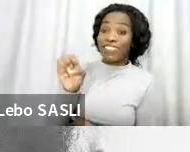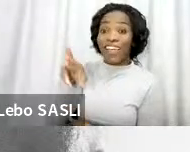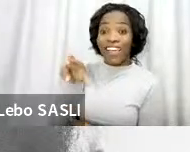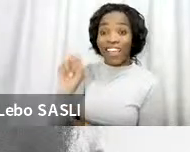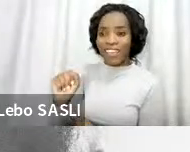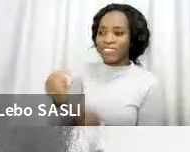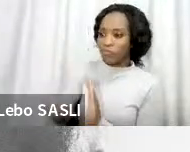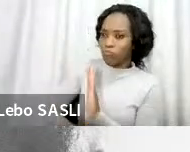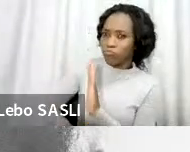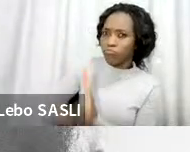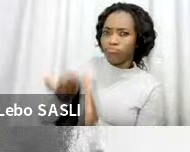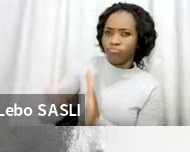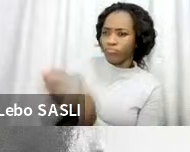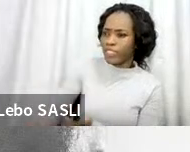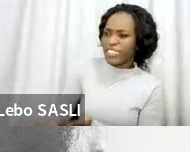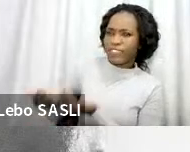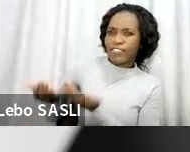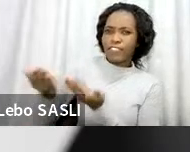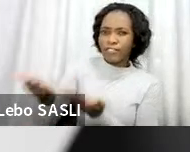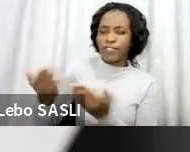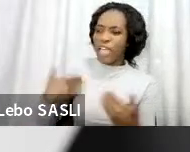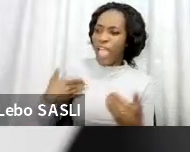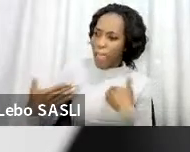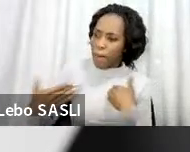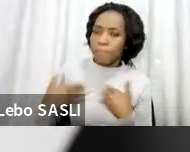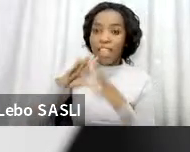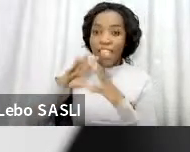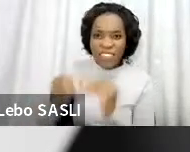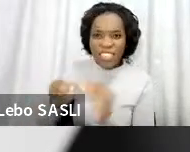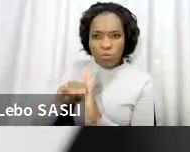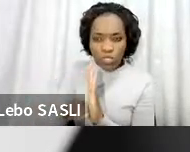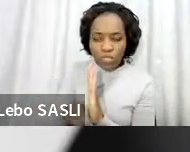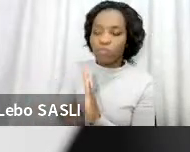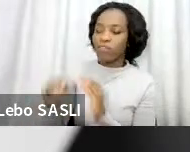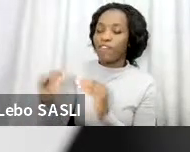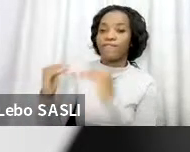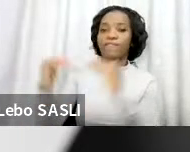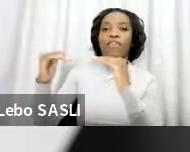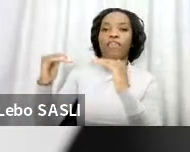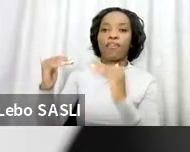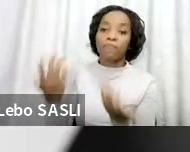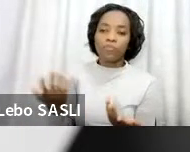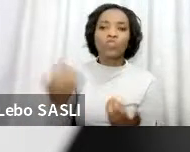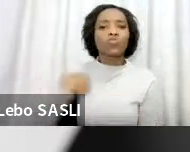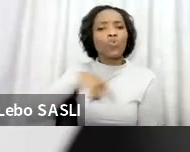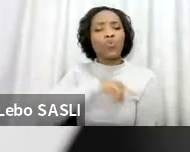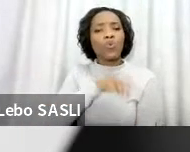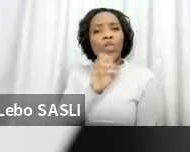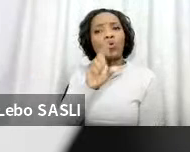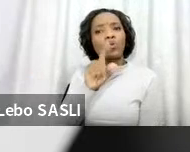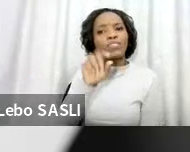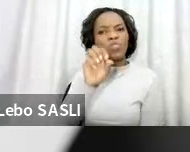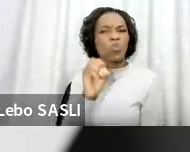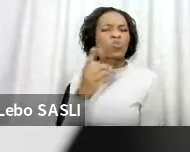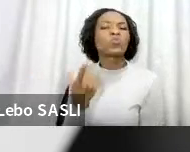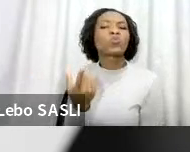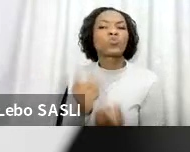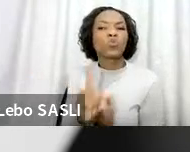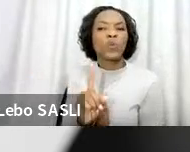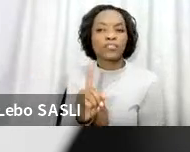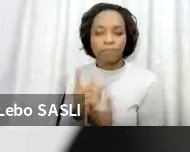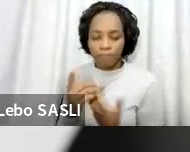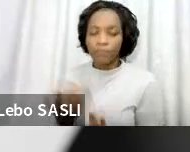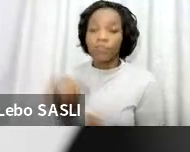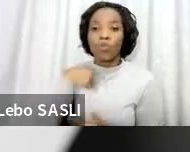and administrative fairness. What does the Office of the Tax Ombudsman do? We assist taxpayers who